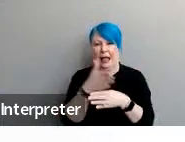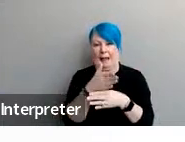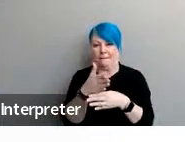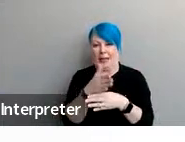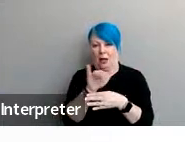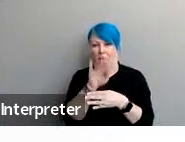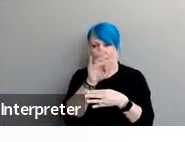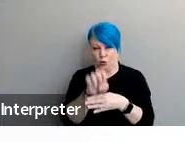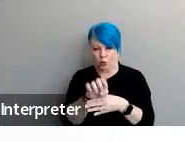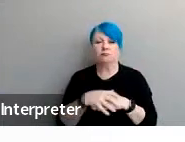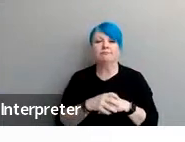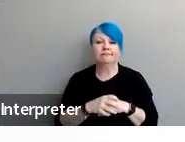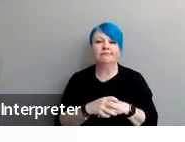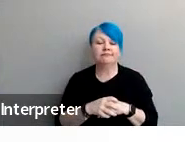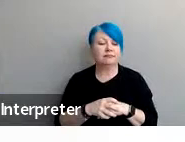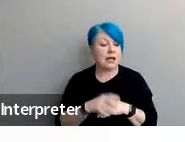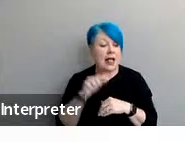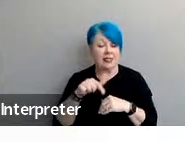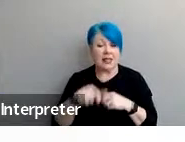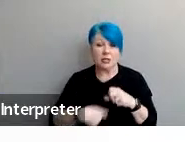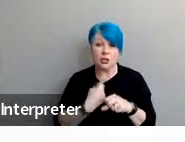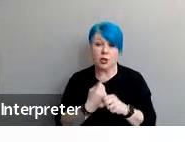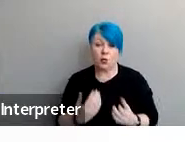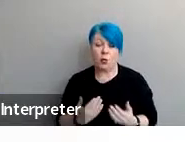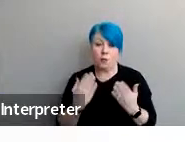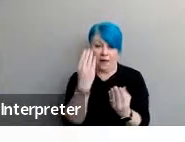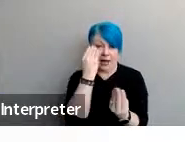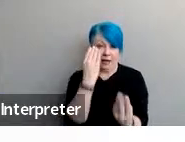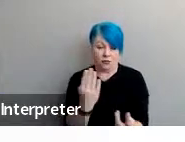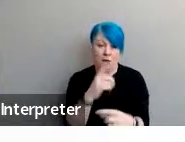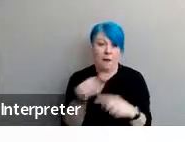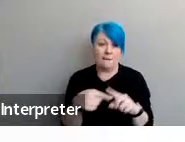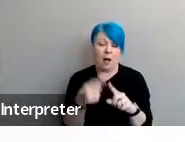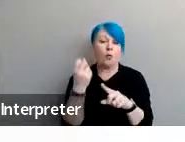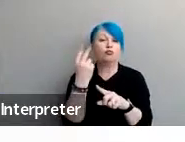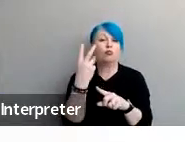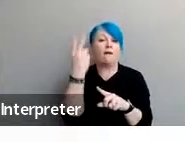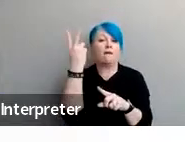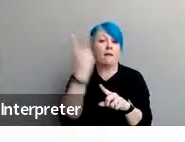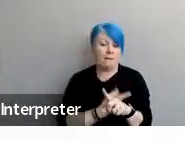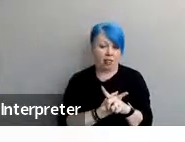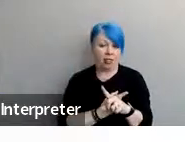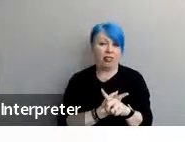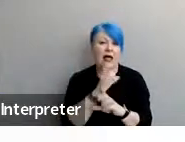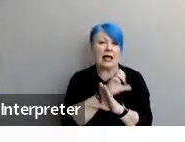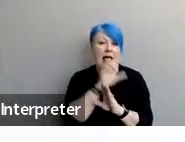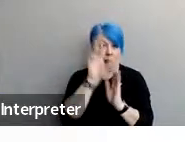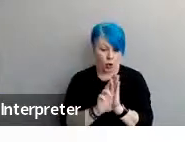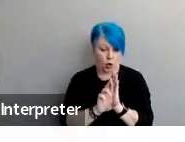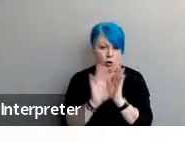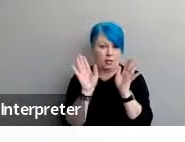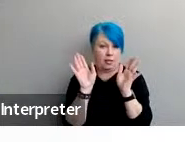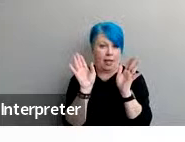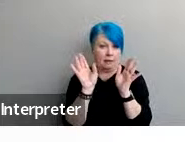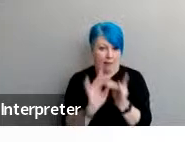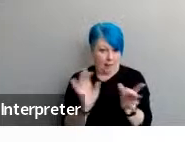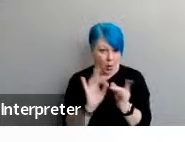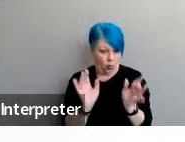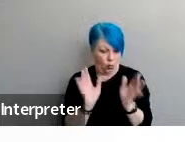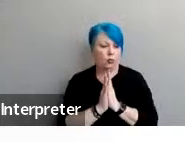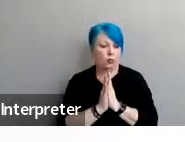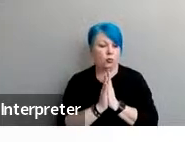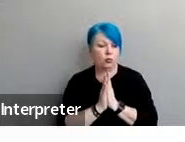This year, we're also providing information to the board about our 12-month calendar memo, making sure